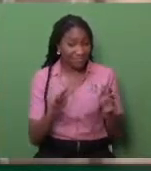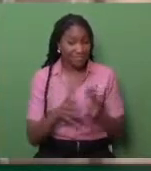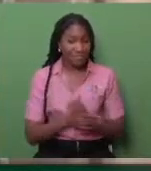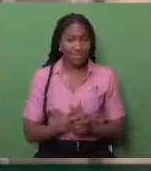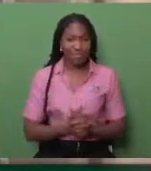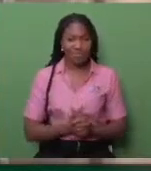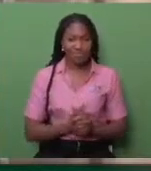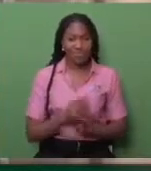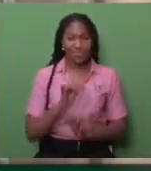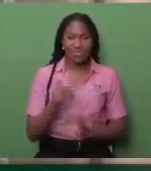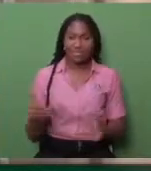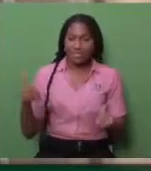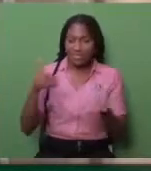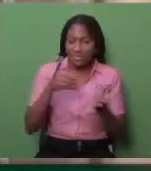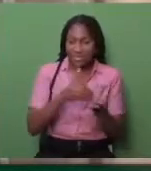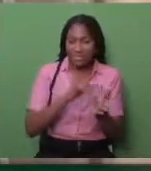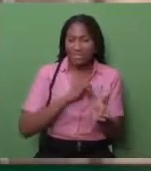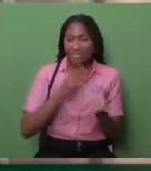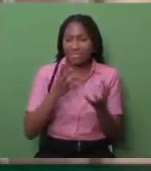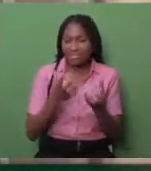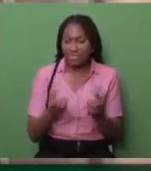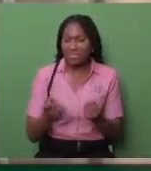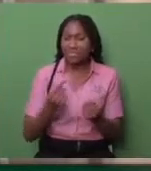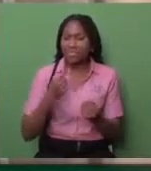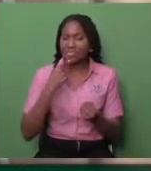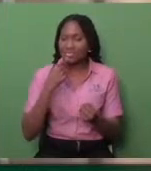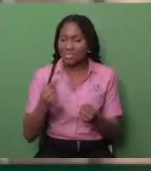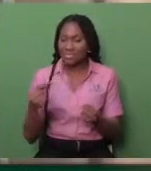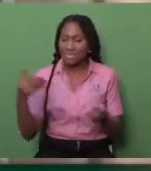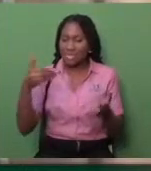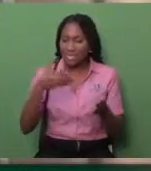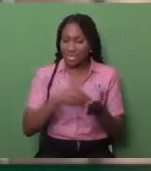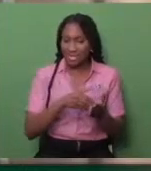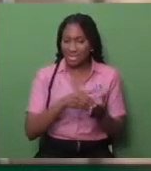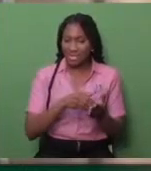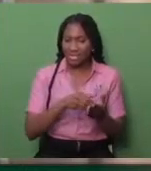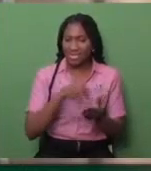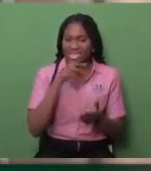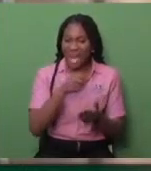I again reiterate that this budget is a declaration of war